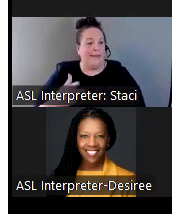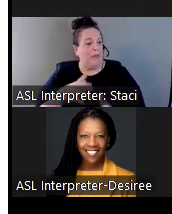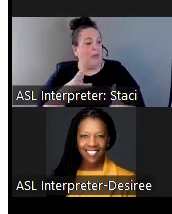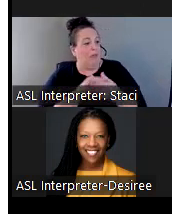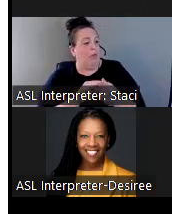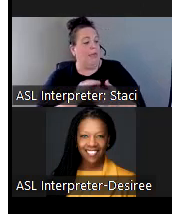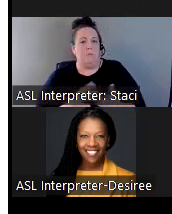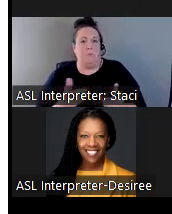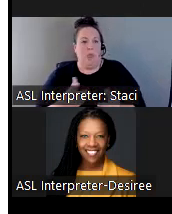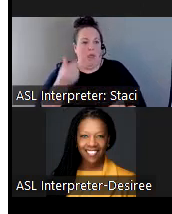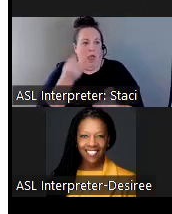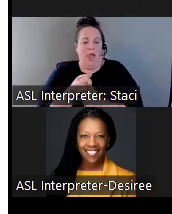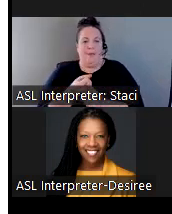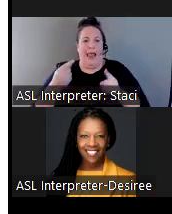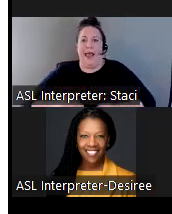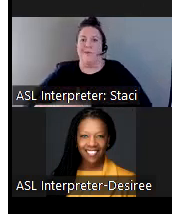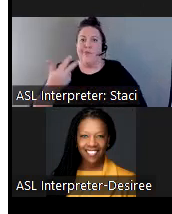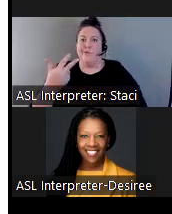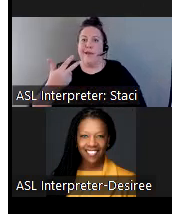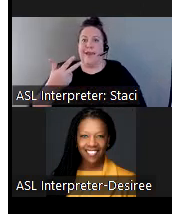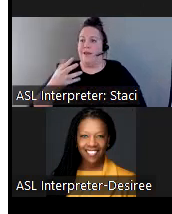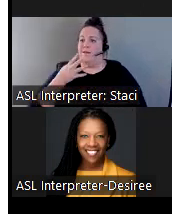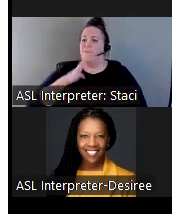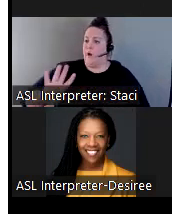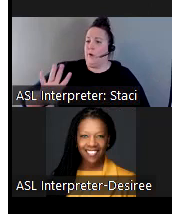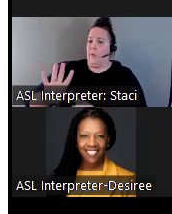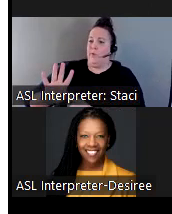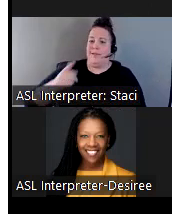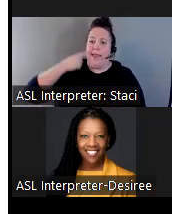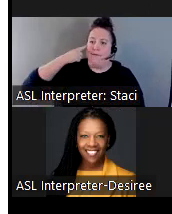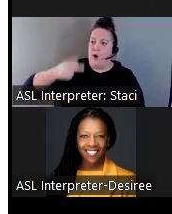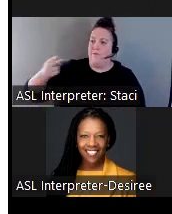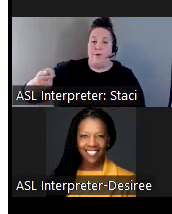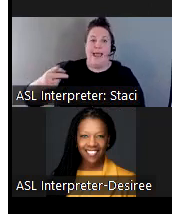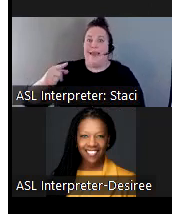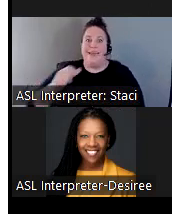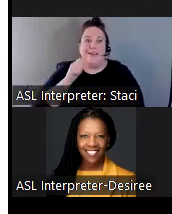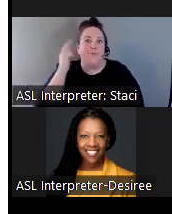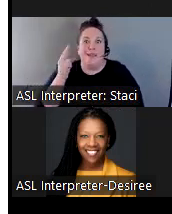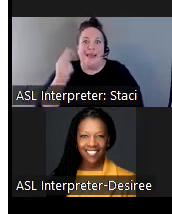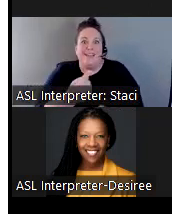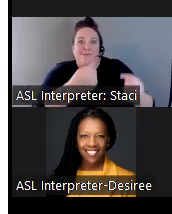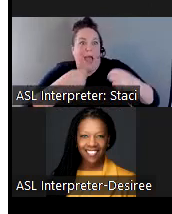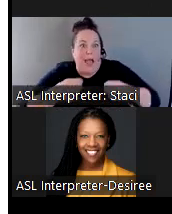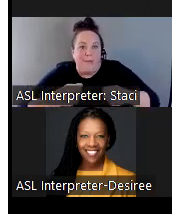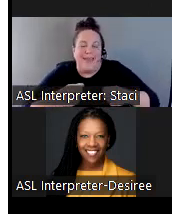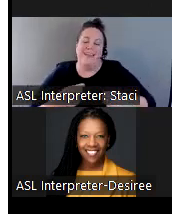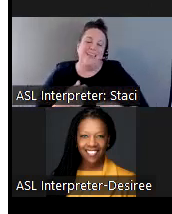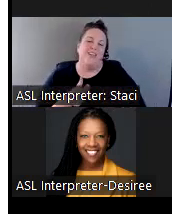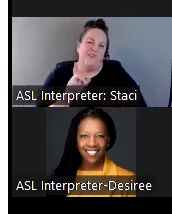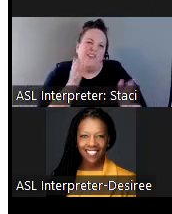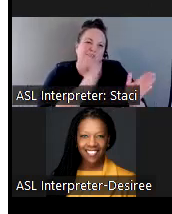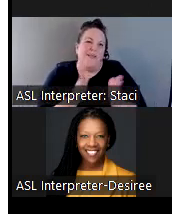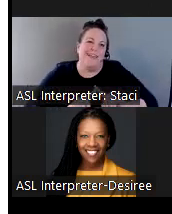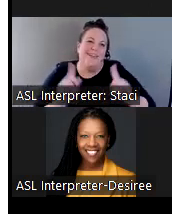man, all of a sudden I have 3 4-year-olds who are deaf and hard of hearing. I didn't know that they were coming. We would have planned it differently.